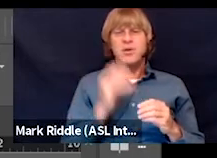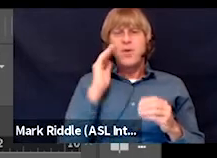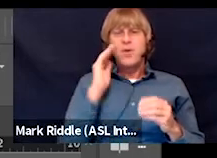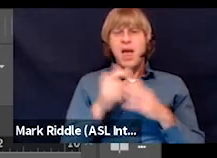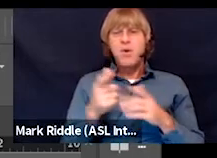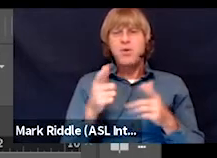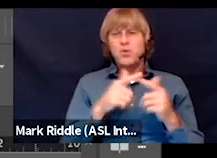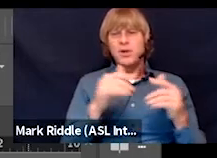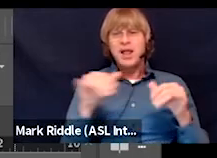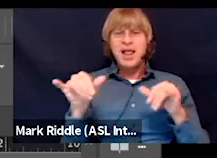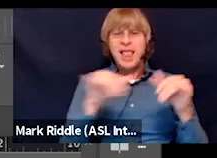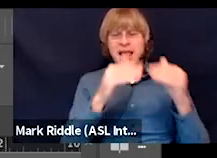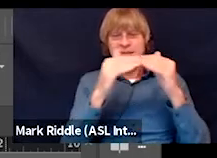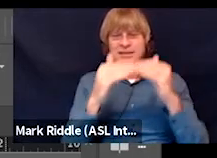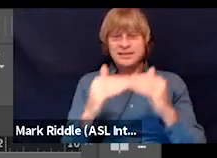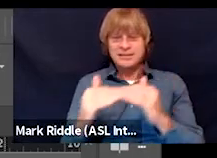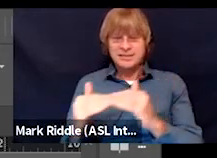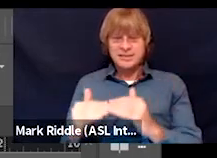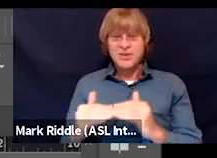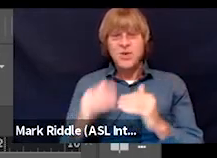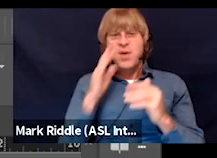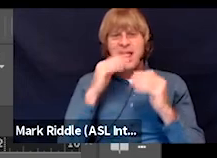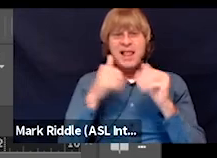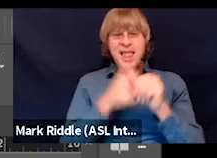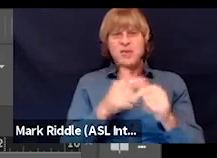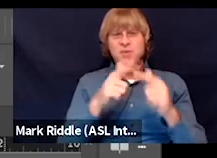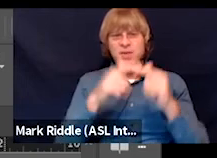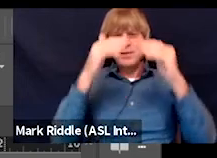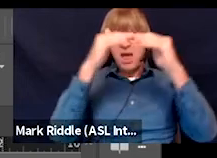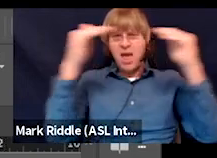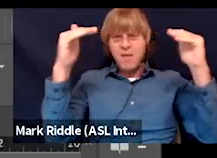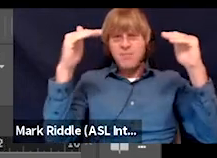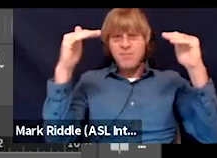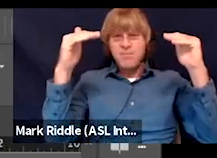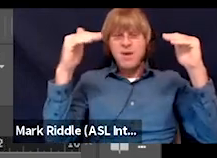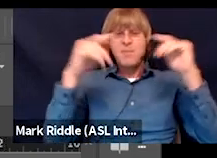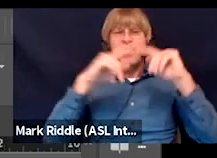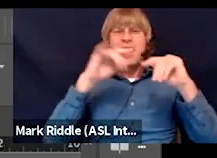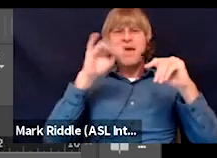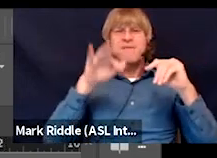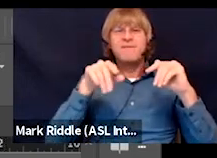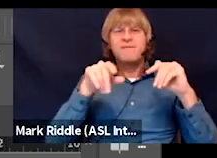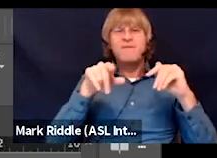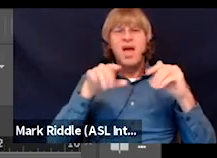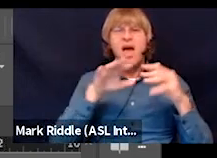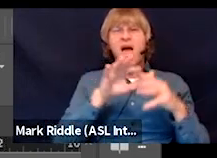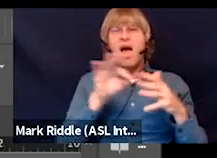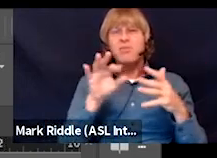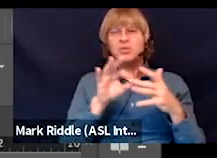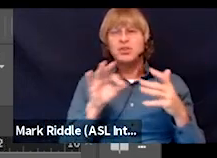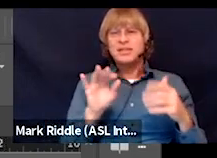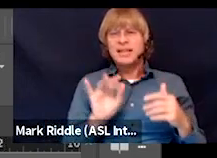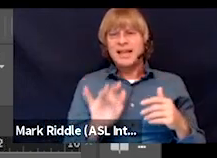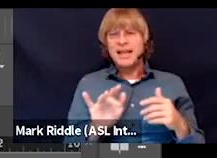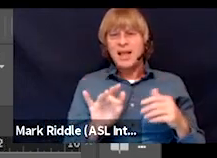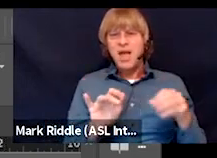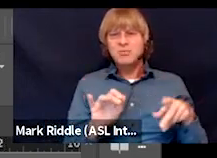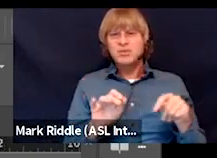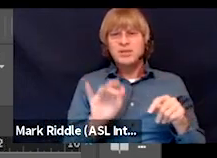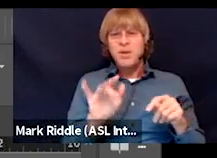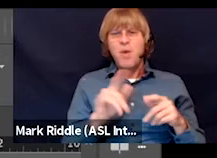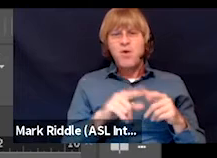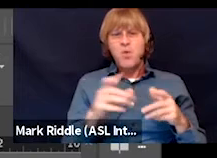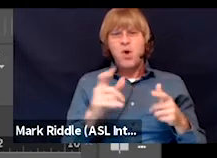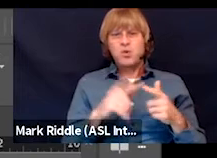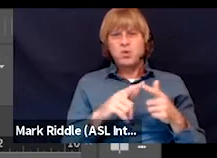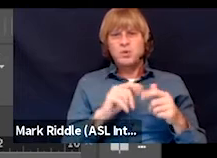want to align things, it's going to align to the top. But if you option click what you